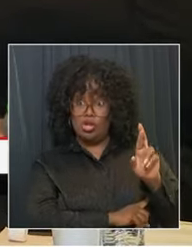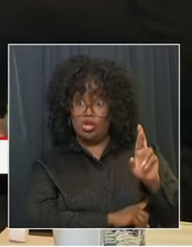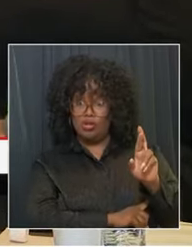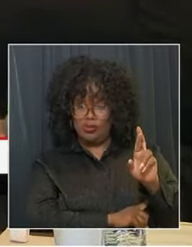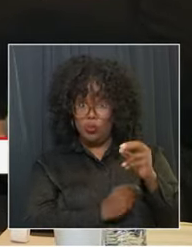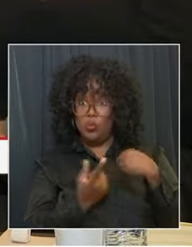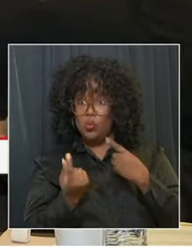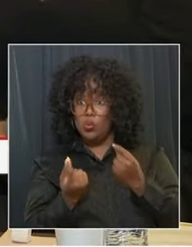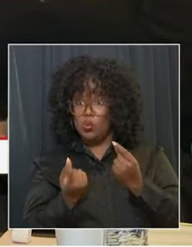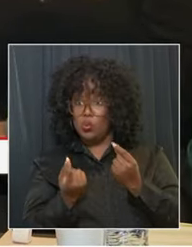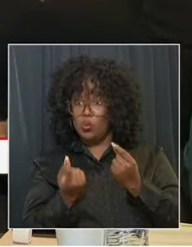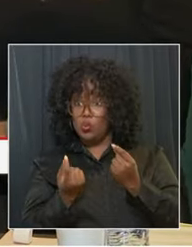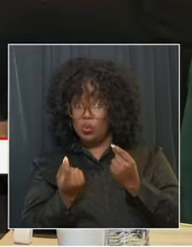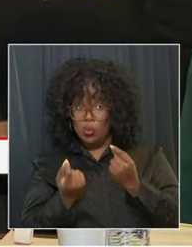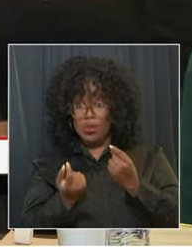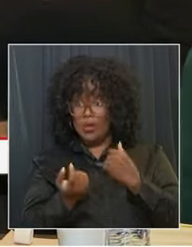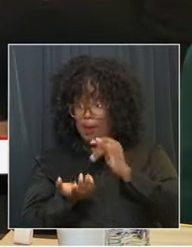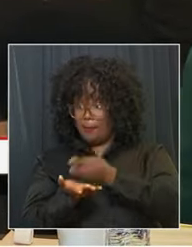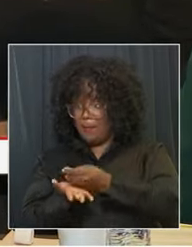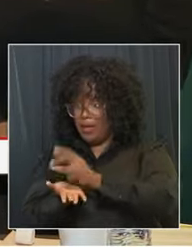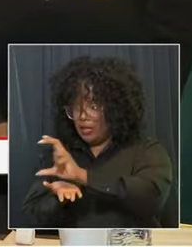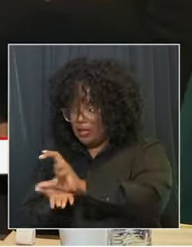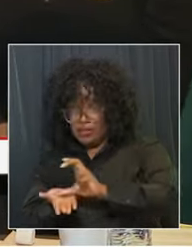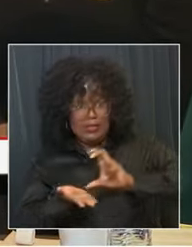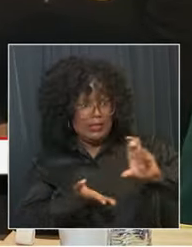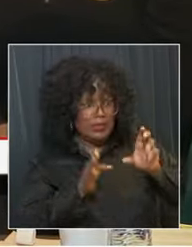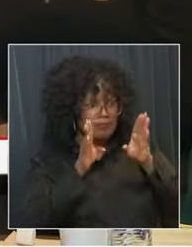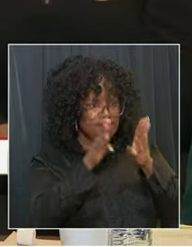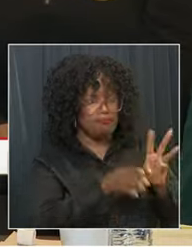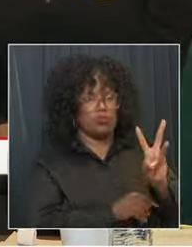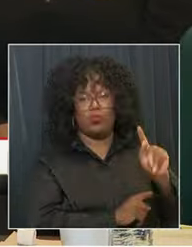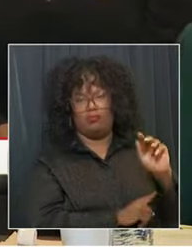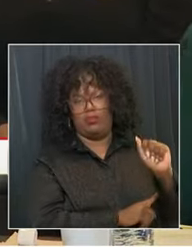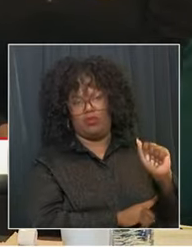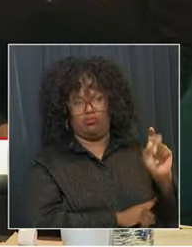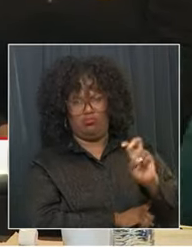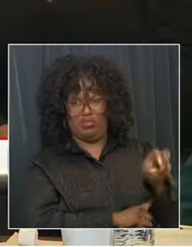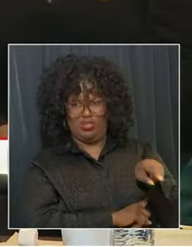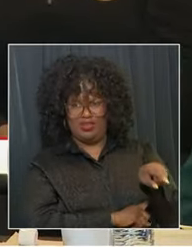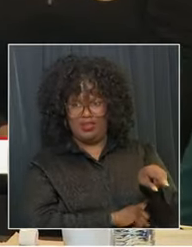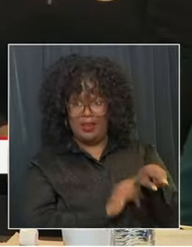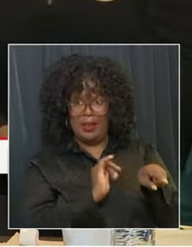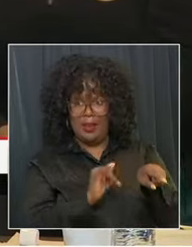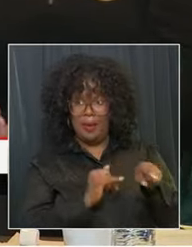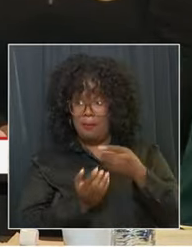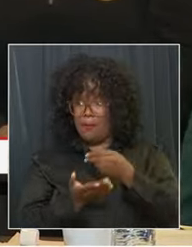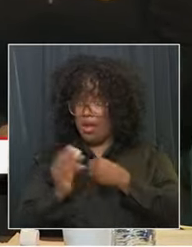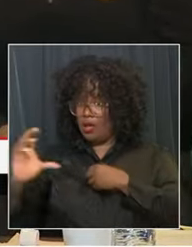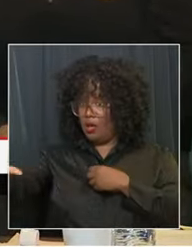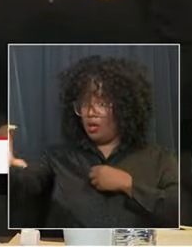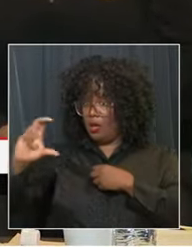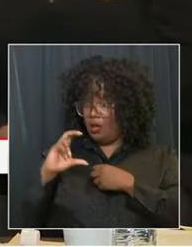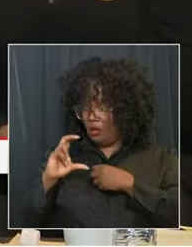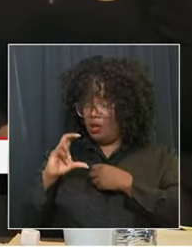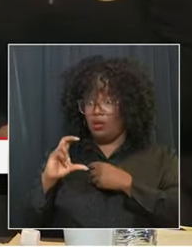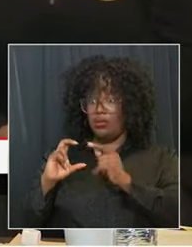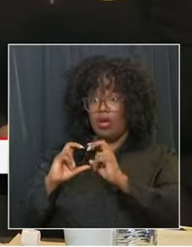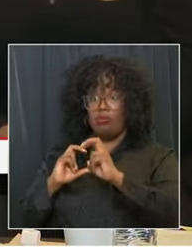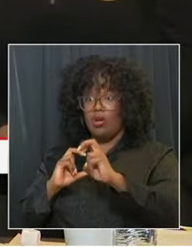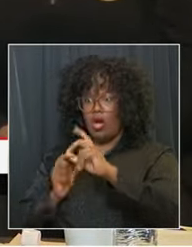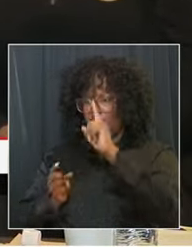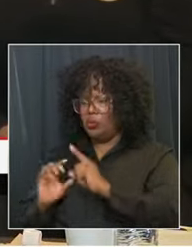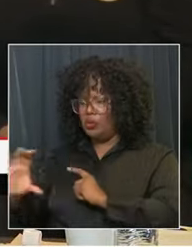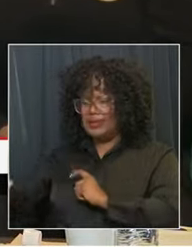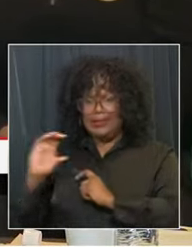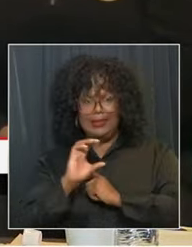normal bus obligation to be able to buy back either portions of those routes or entirety of those routes. So we had